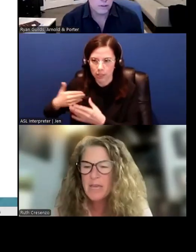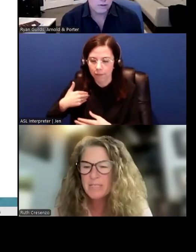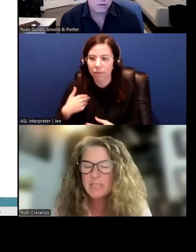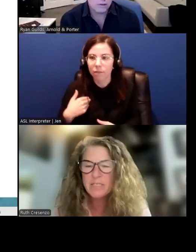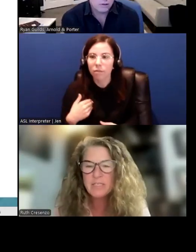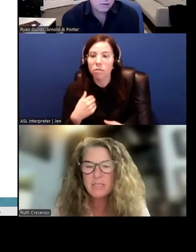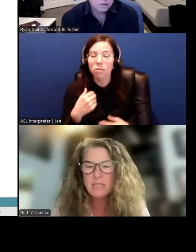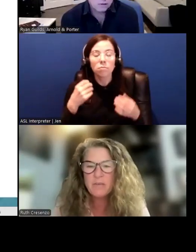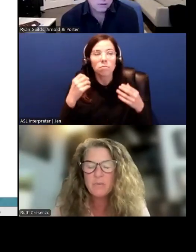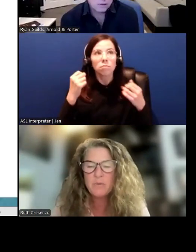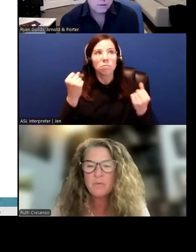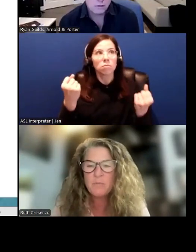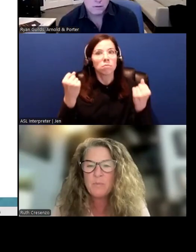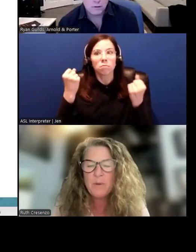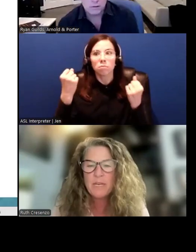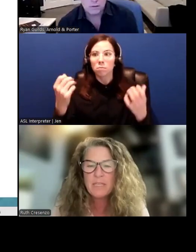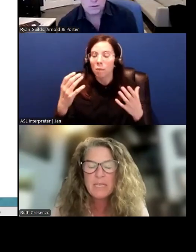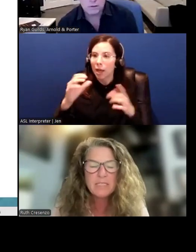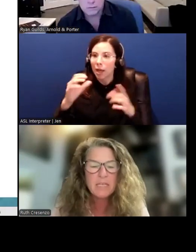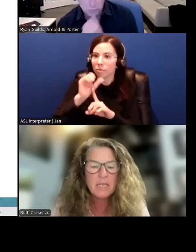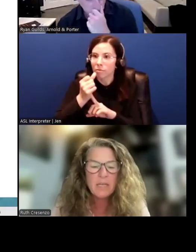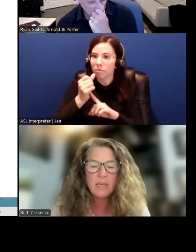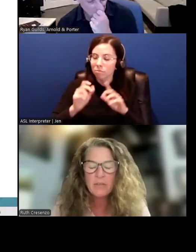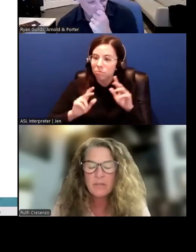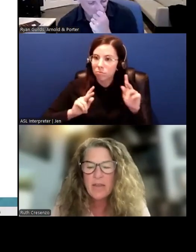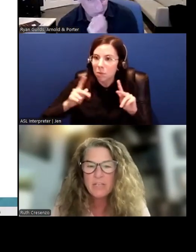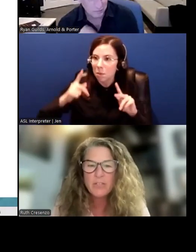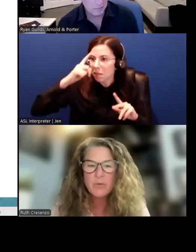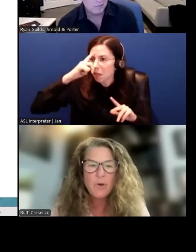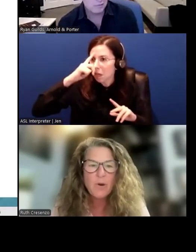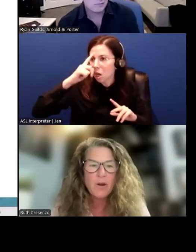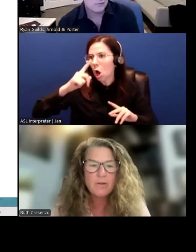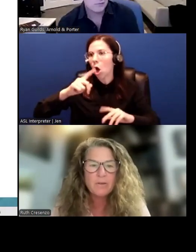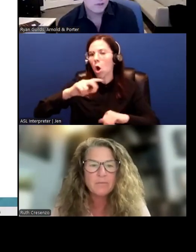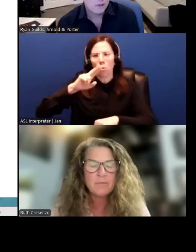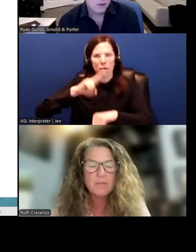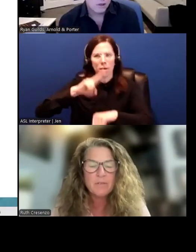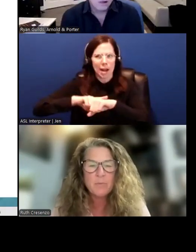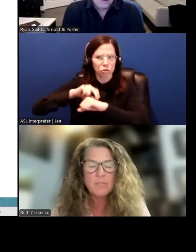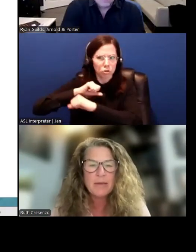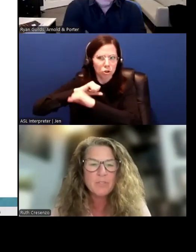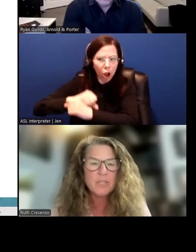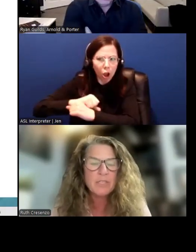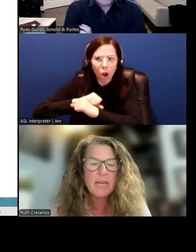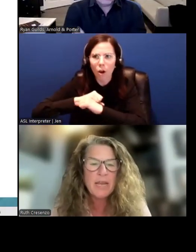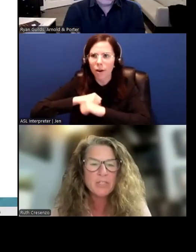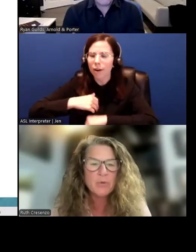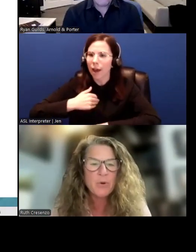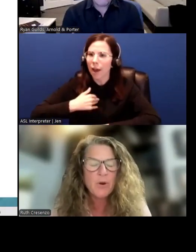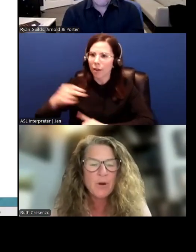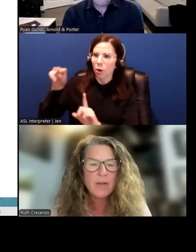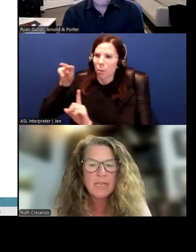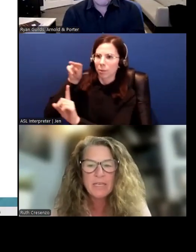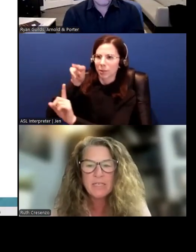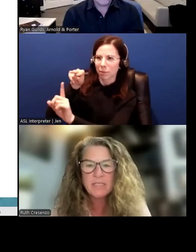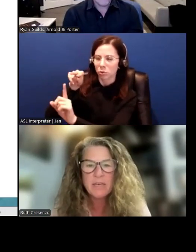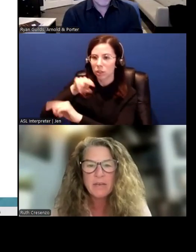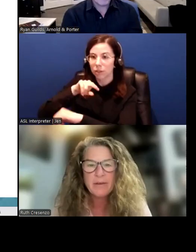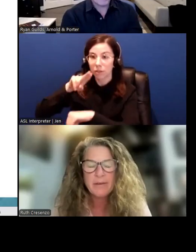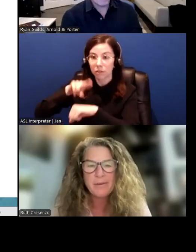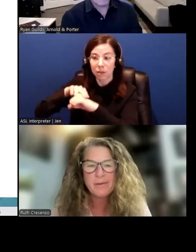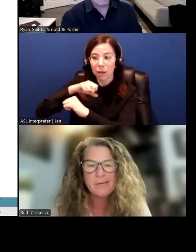of our cases, everybody thinks that the National Guard, or there's a perception that the National Guard